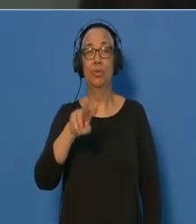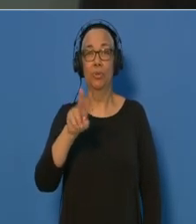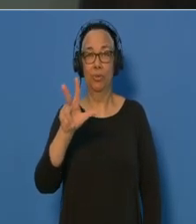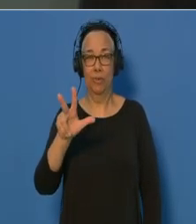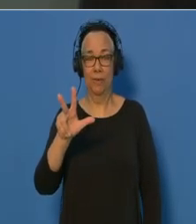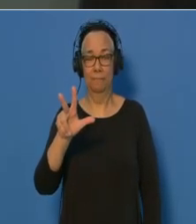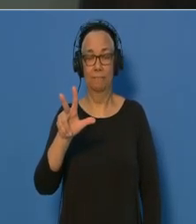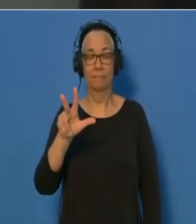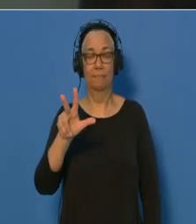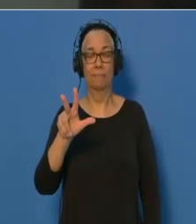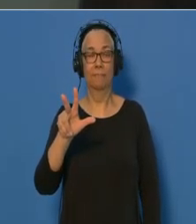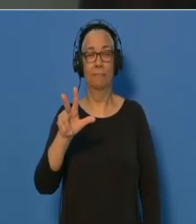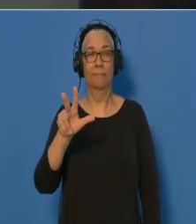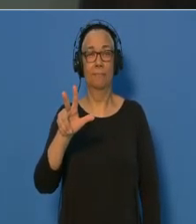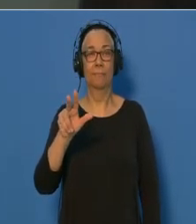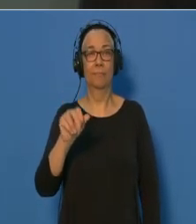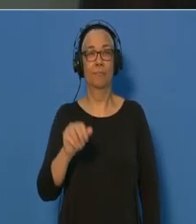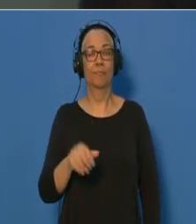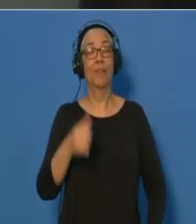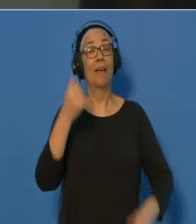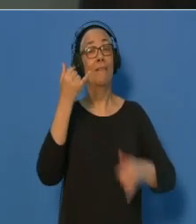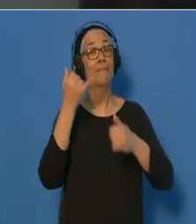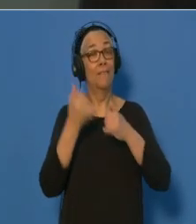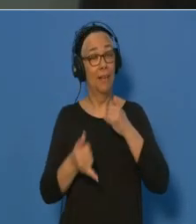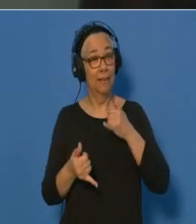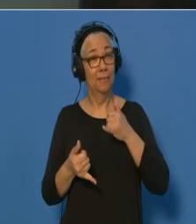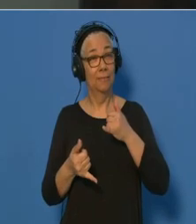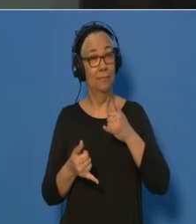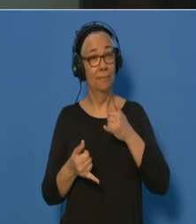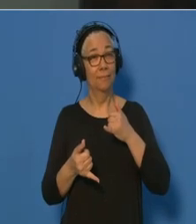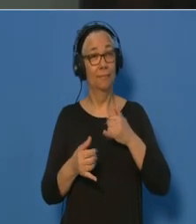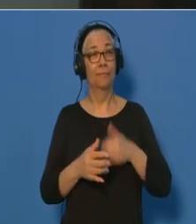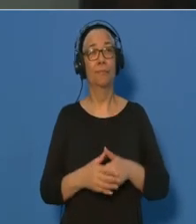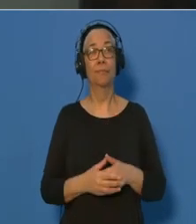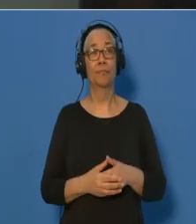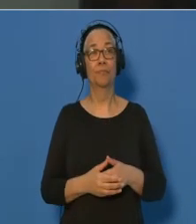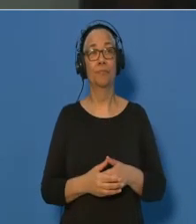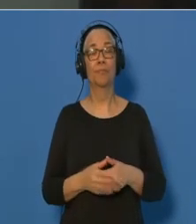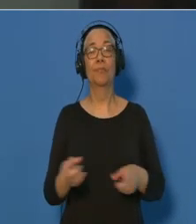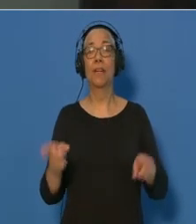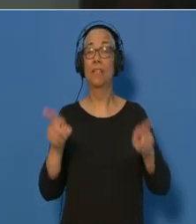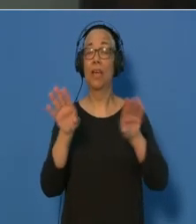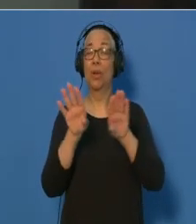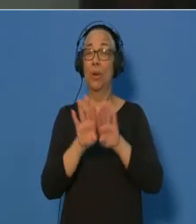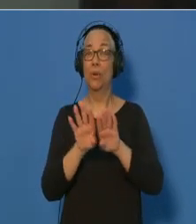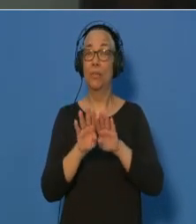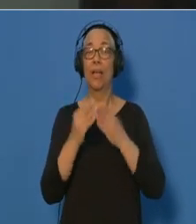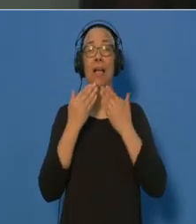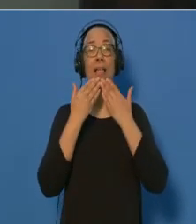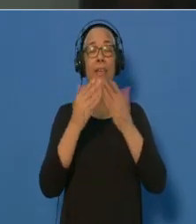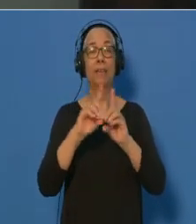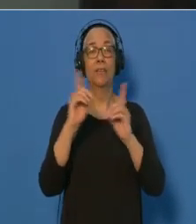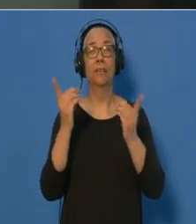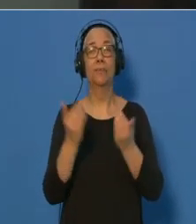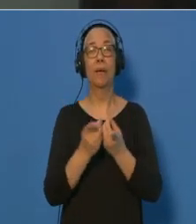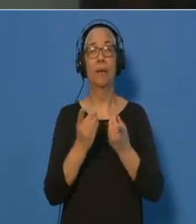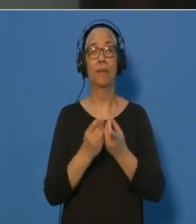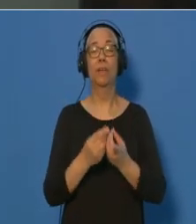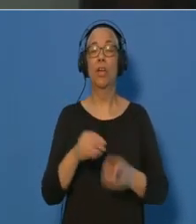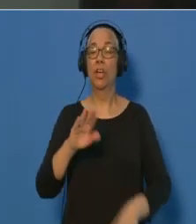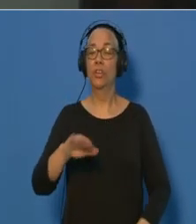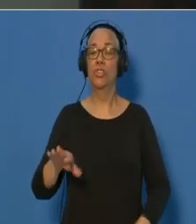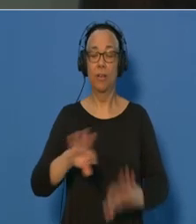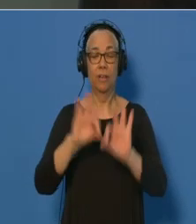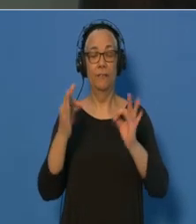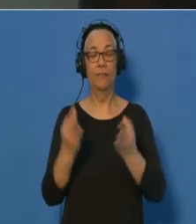707-2223. And finally, in closing, I'd like to thank the Department of Child and Family Services,